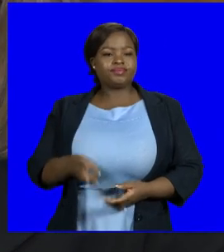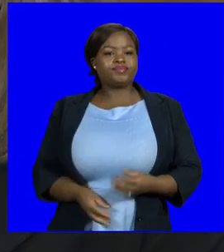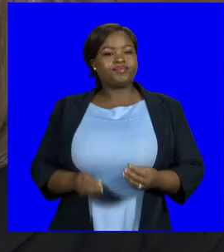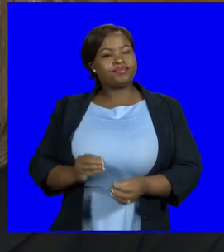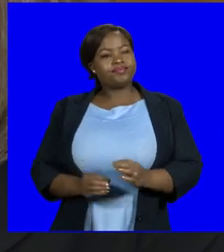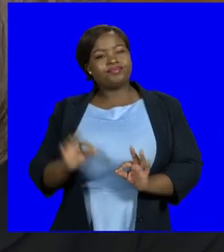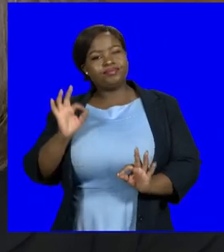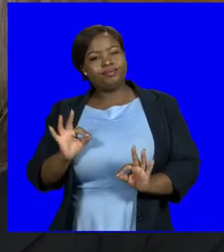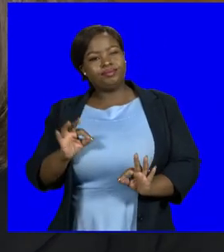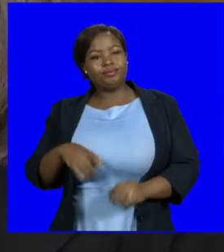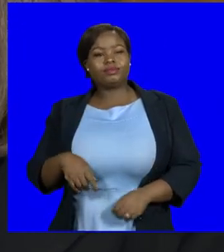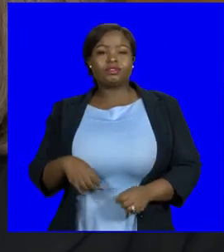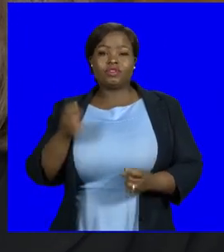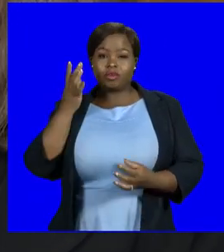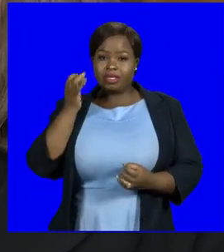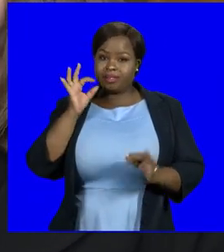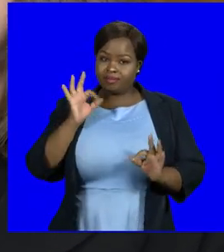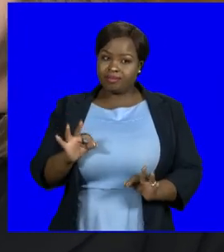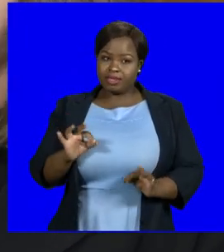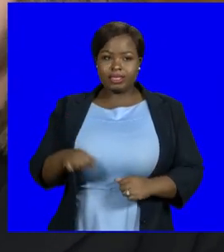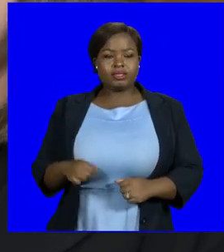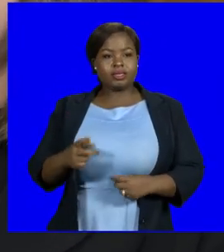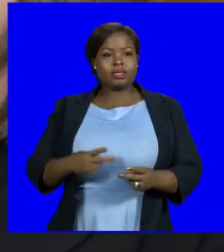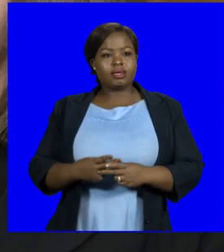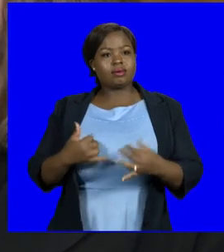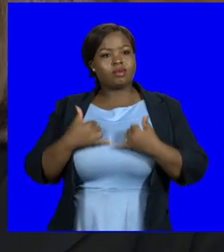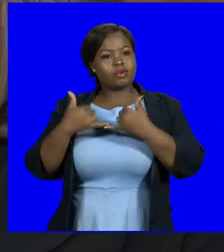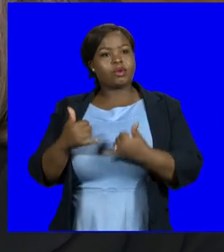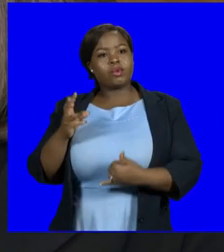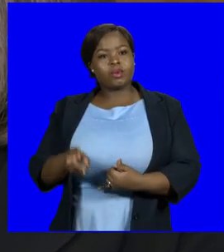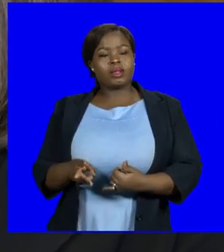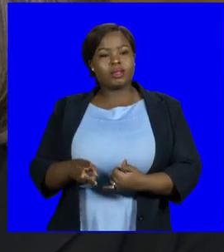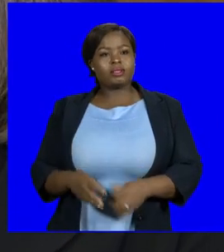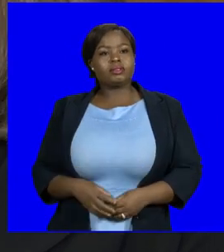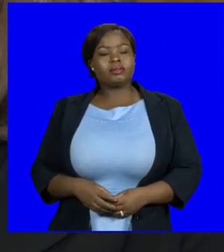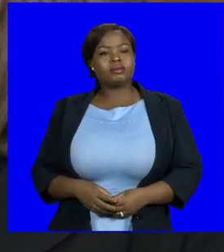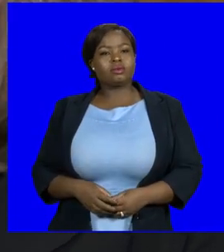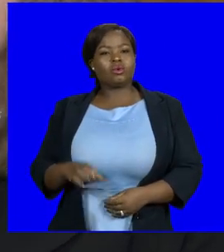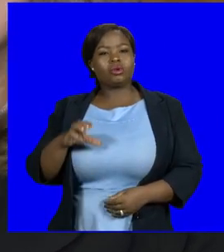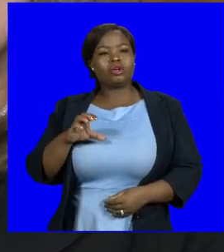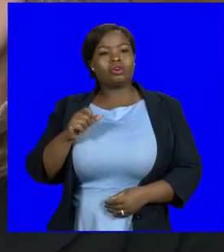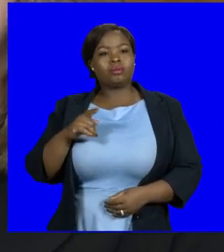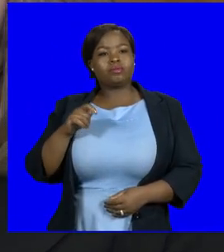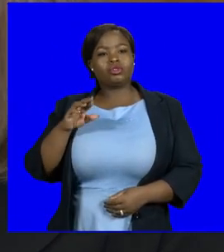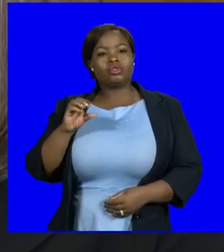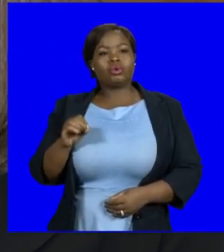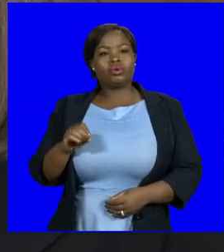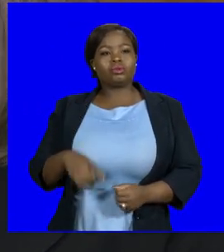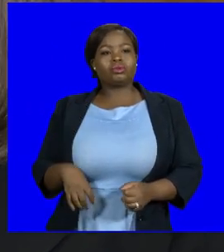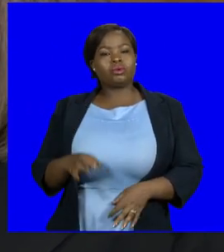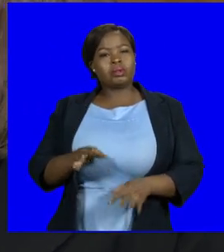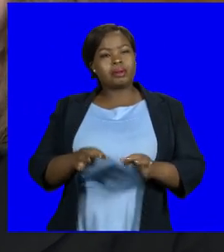ratify if the information is credible, etc., etc., and you will be rewarded in a crypto token. So something very similar to